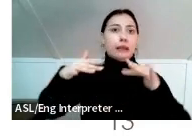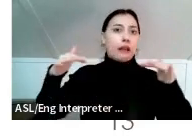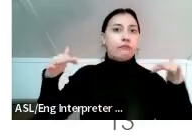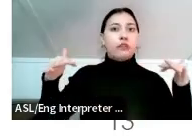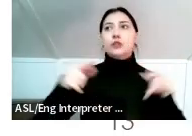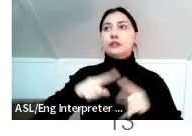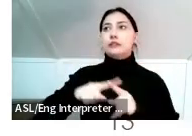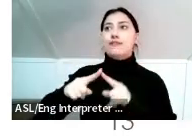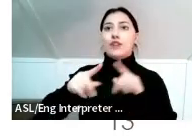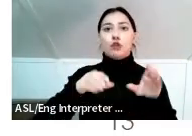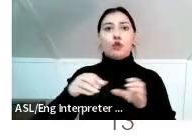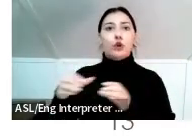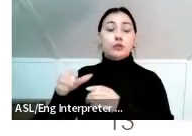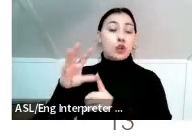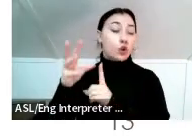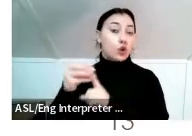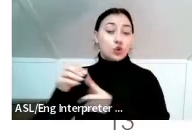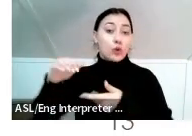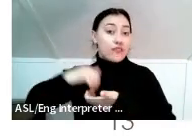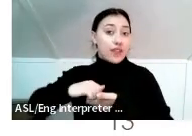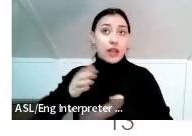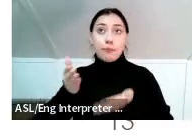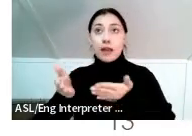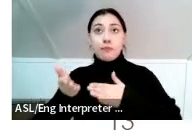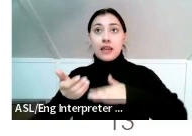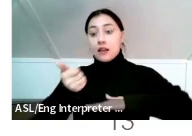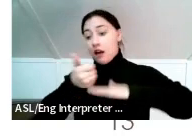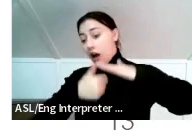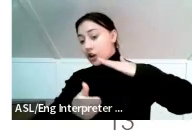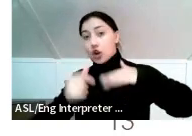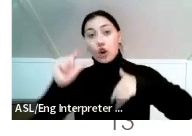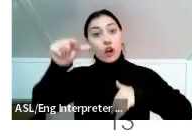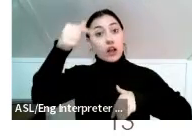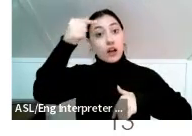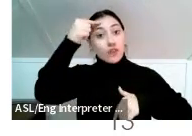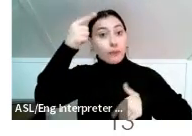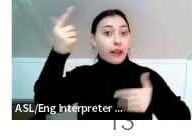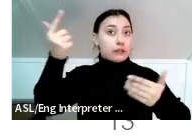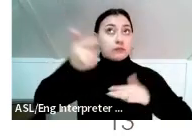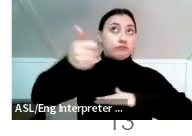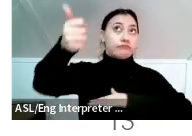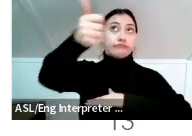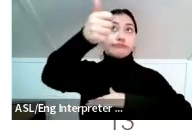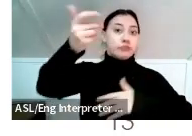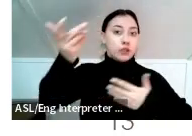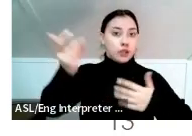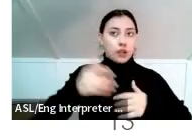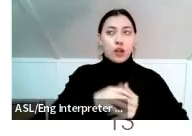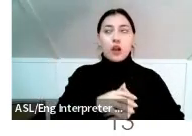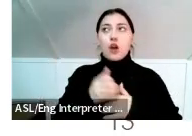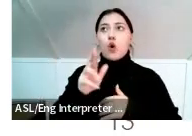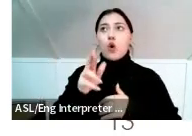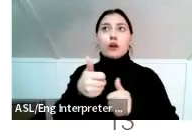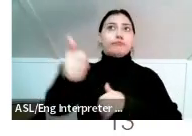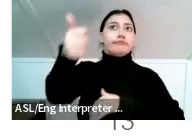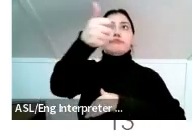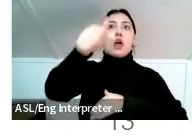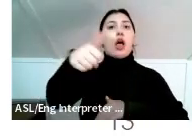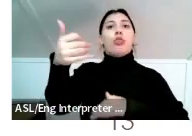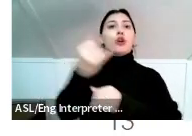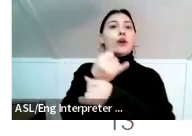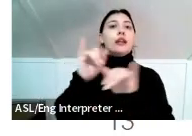a cultural affiliate might operate under a governmental parent organization or under another independent